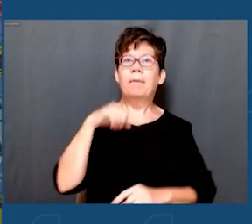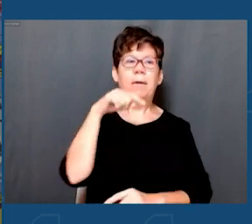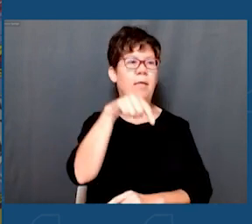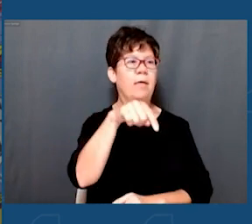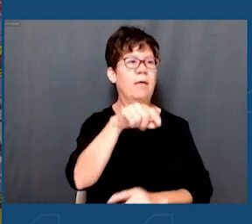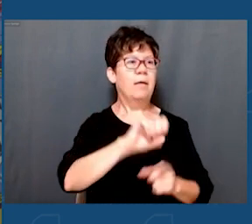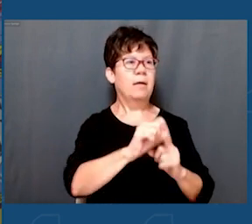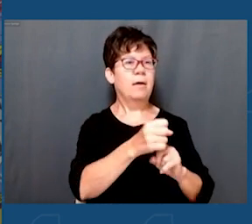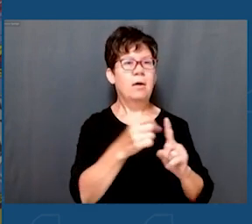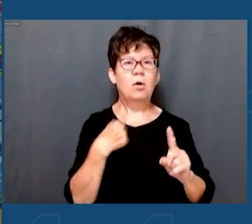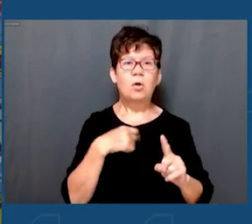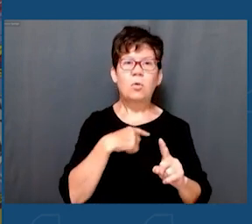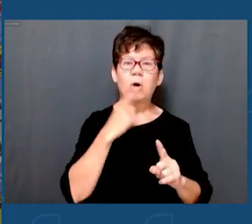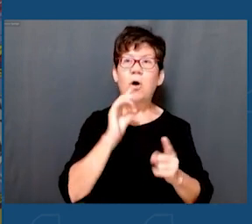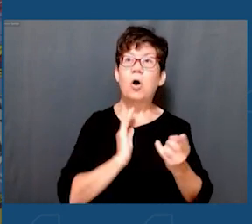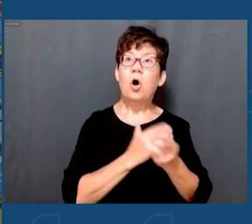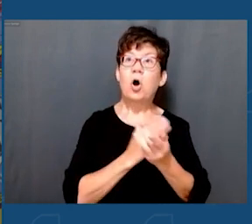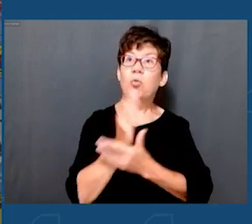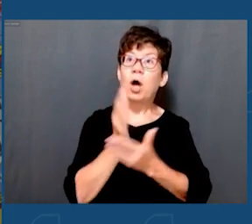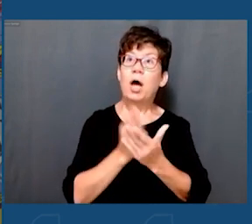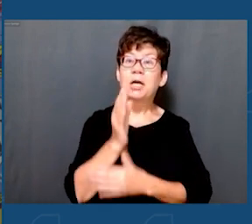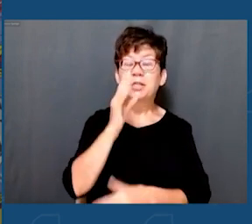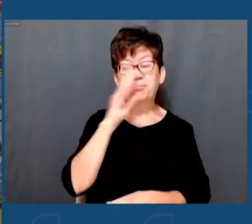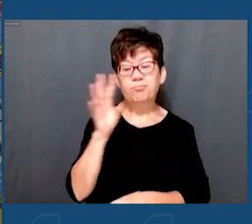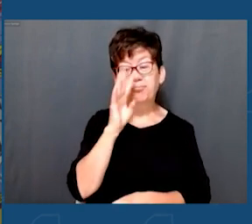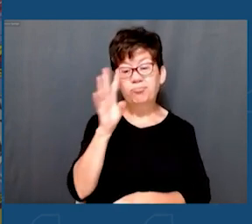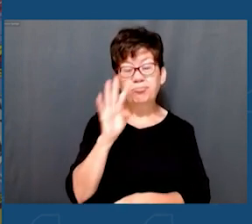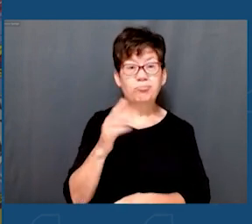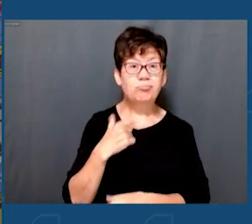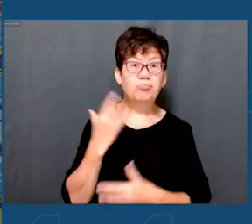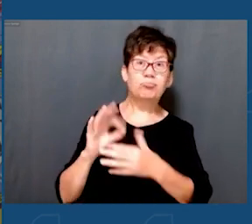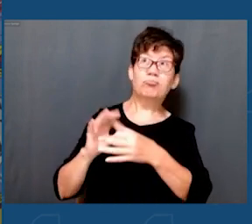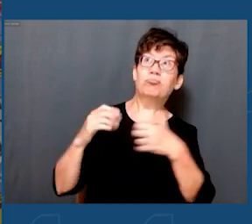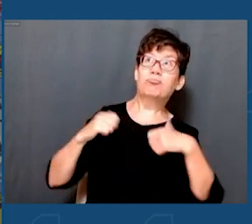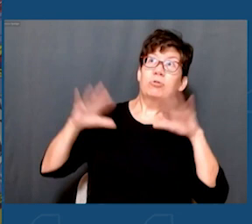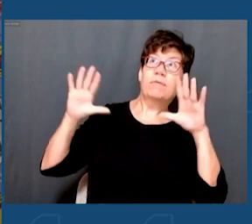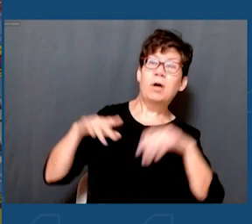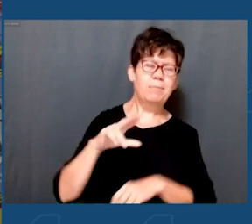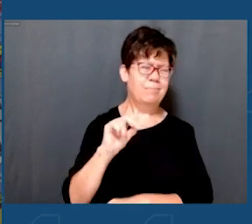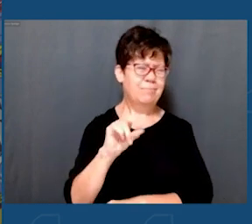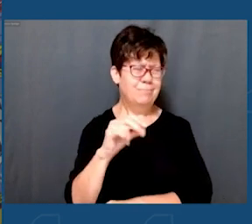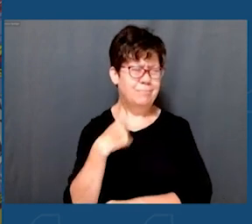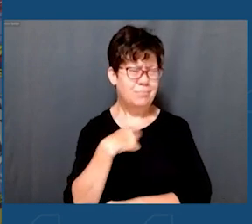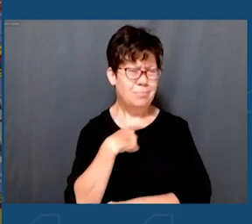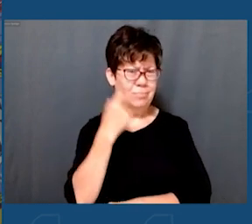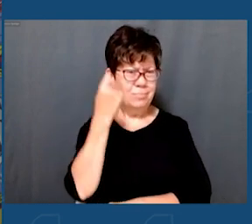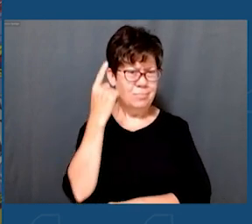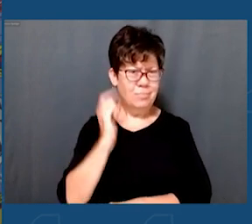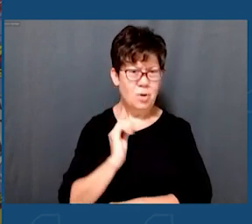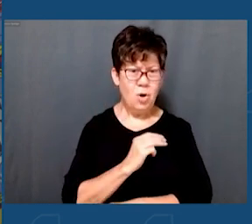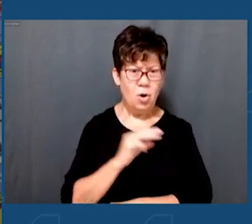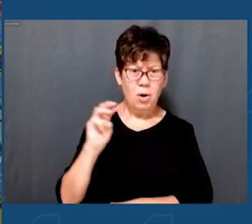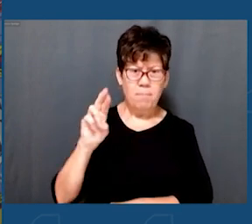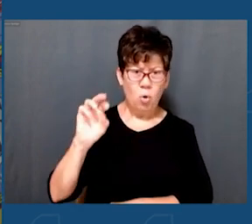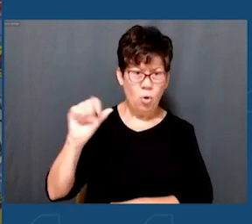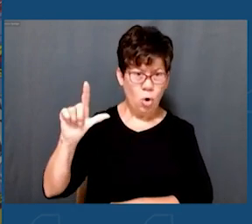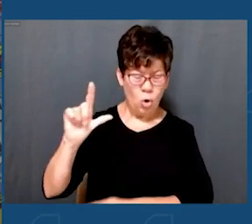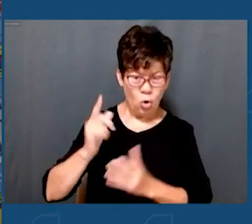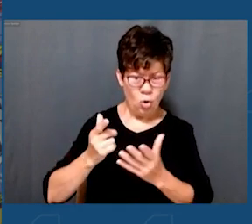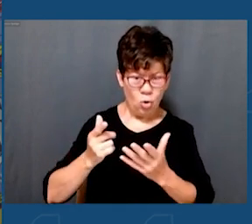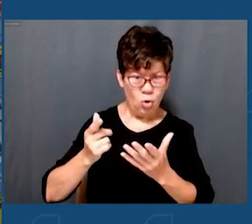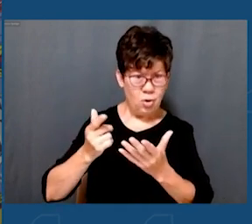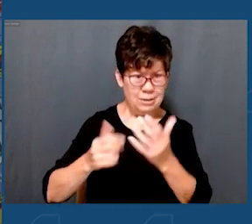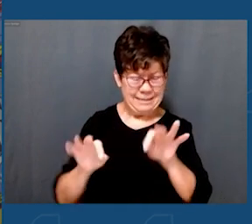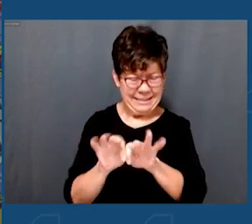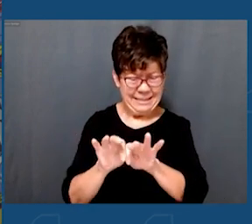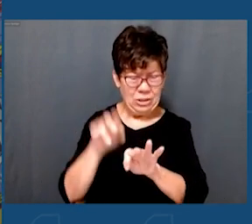cede our rights to protect our people. And we understood truly what was a moral imperative to act at that time. So I called the legislature